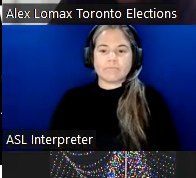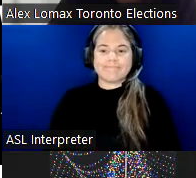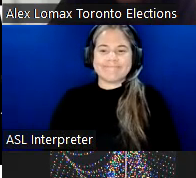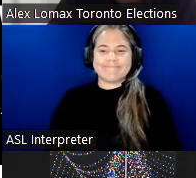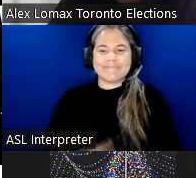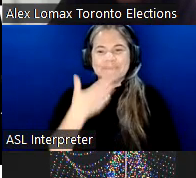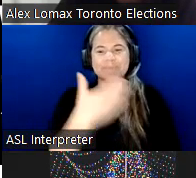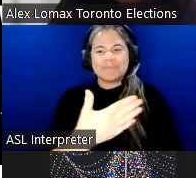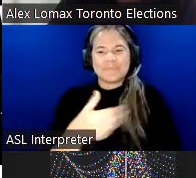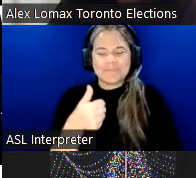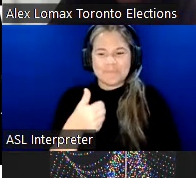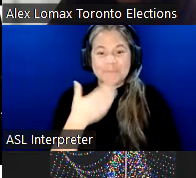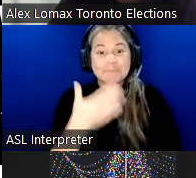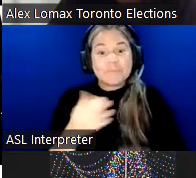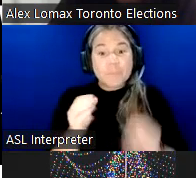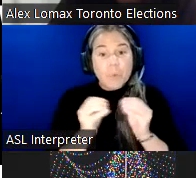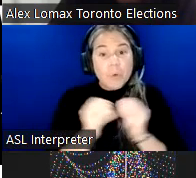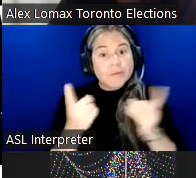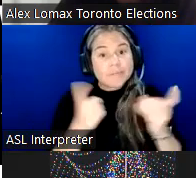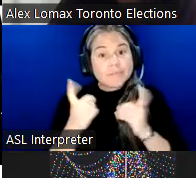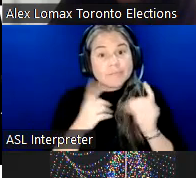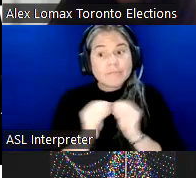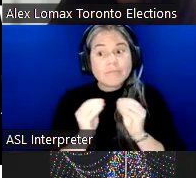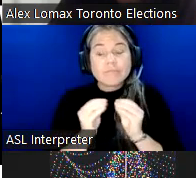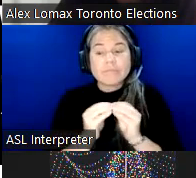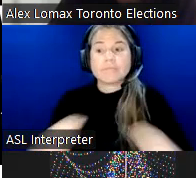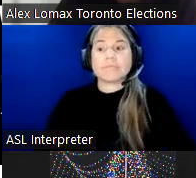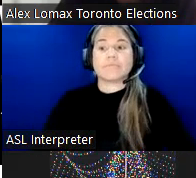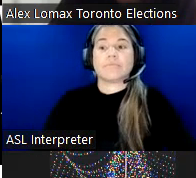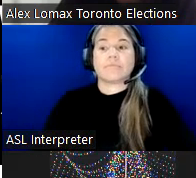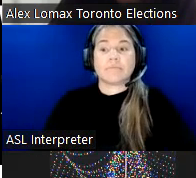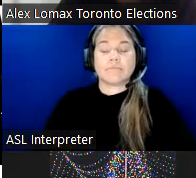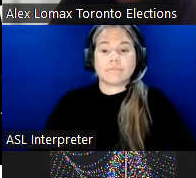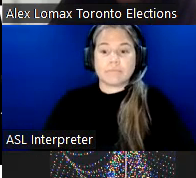Thanks, Alex. That was excellent. Do we have any more questions from the audience?